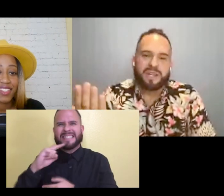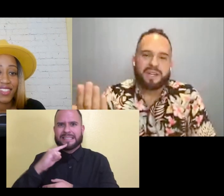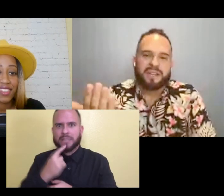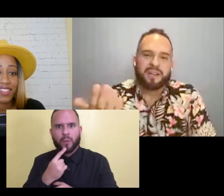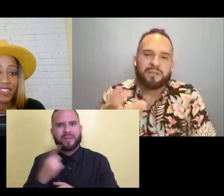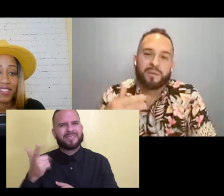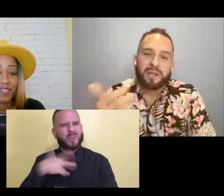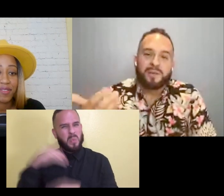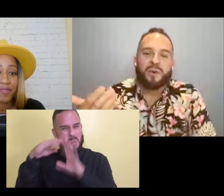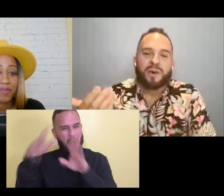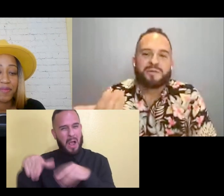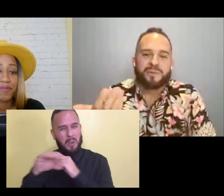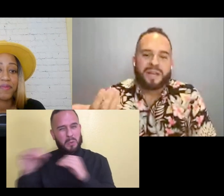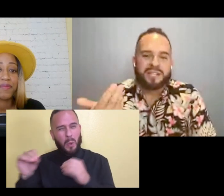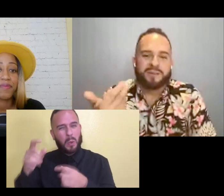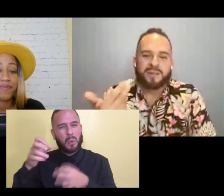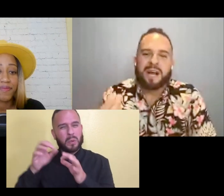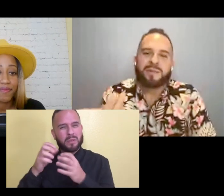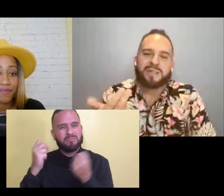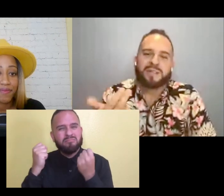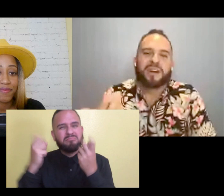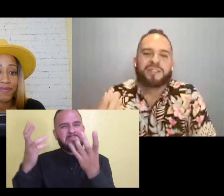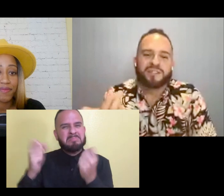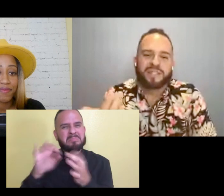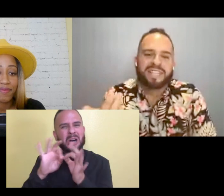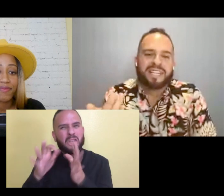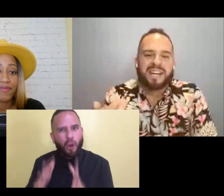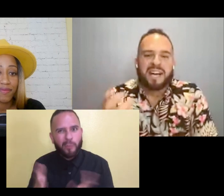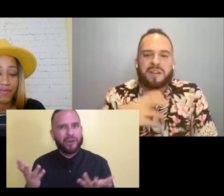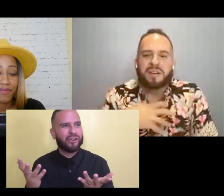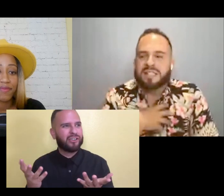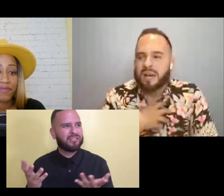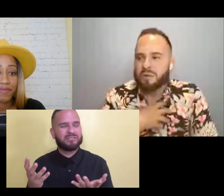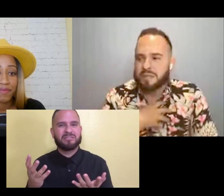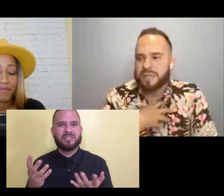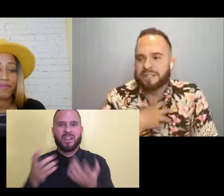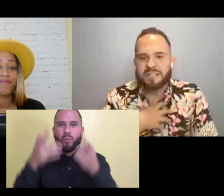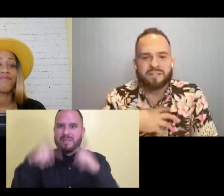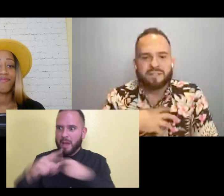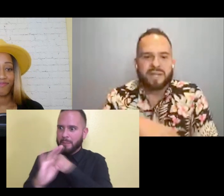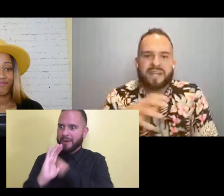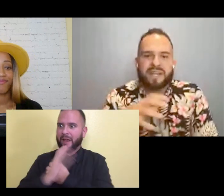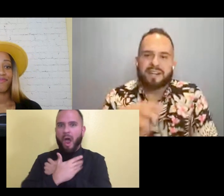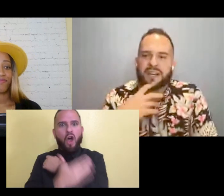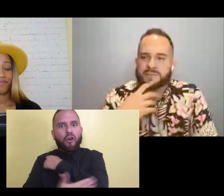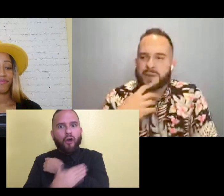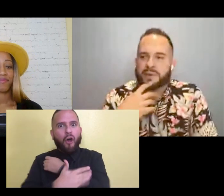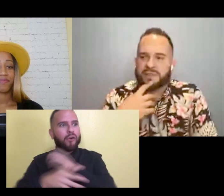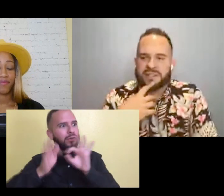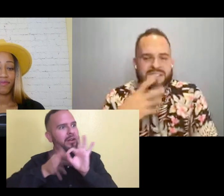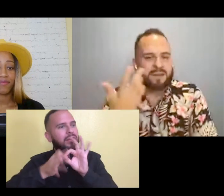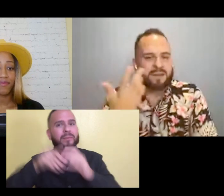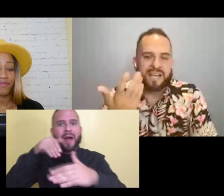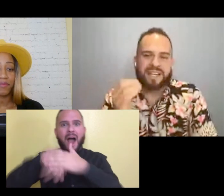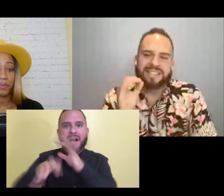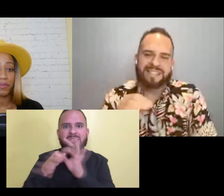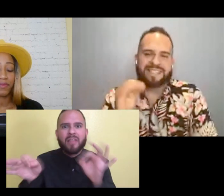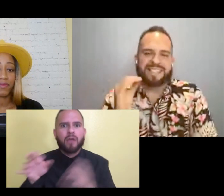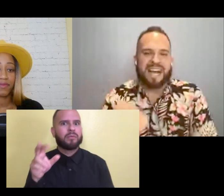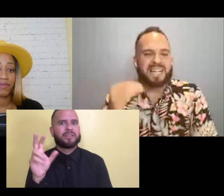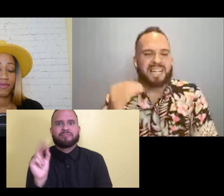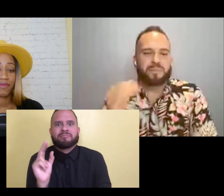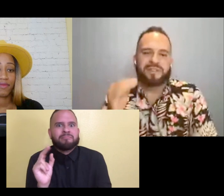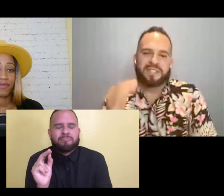interpreters up there, for really important information of what's happening to our country. And so I think that was the biggest thing for me, that I acknowledged my privilege. That's like, man, again,